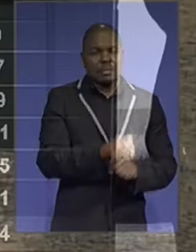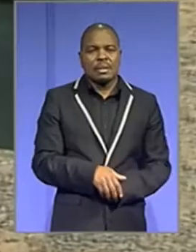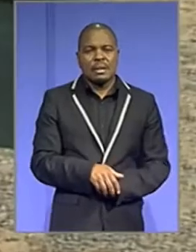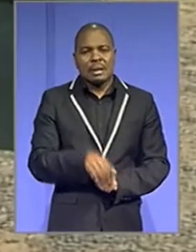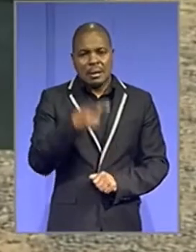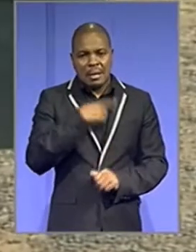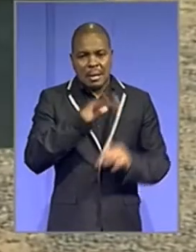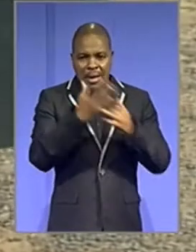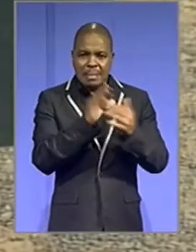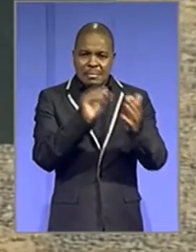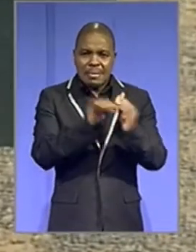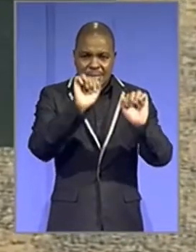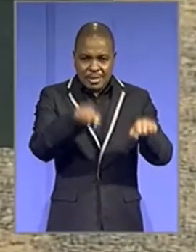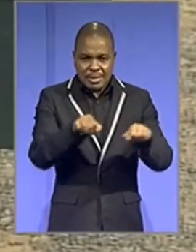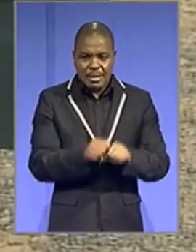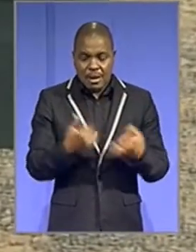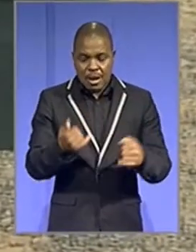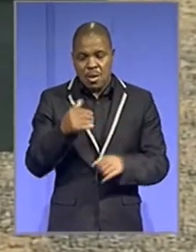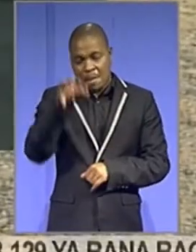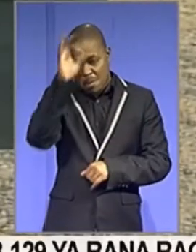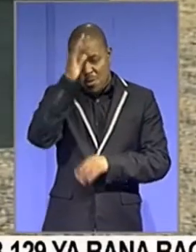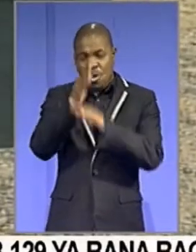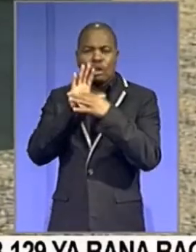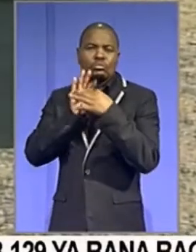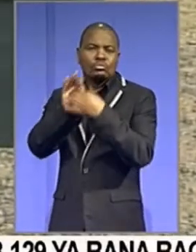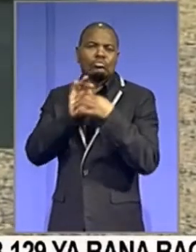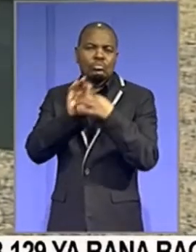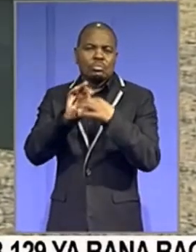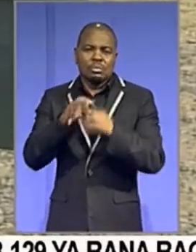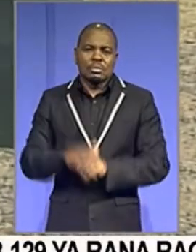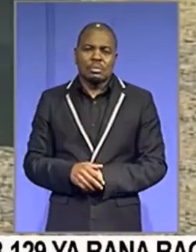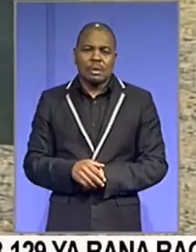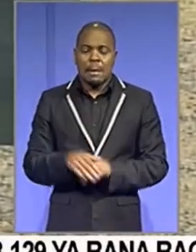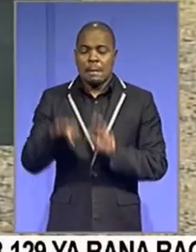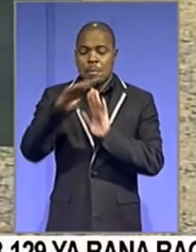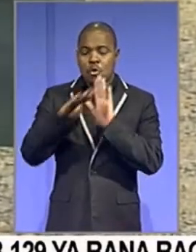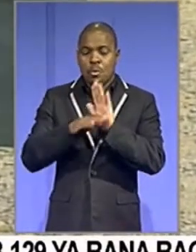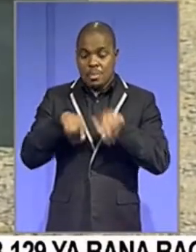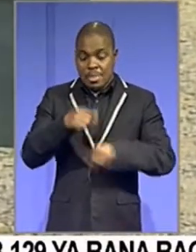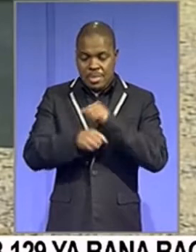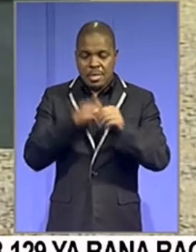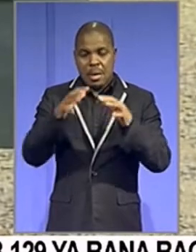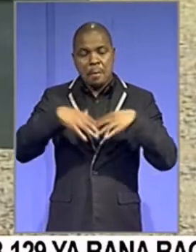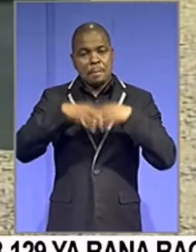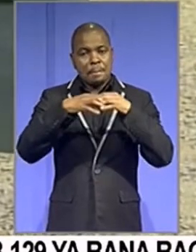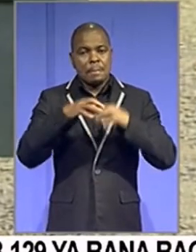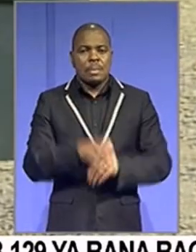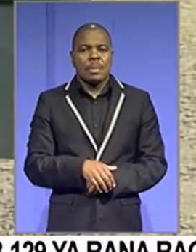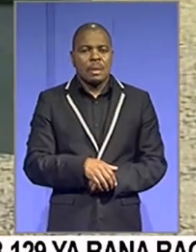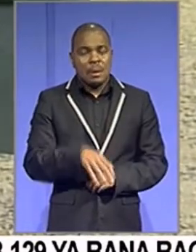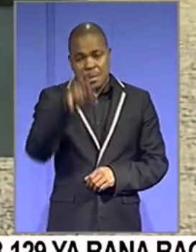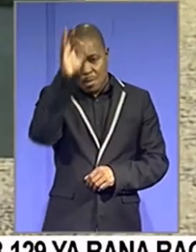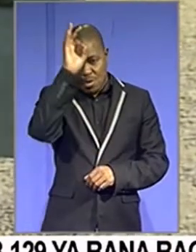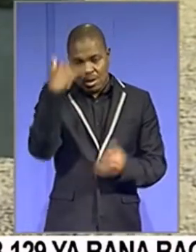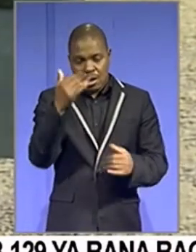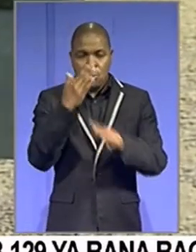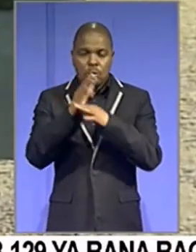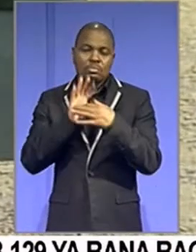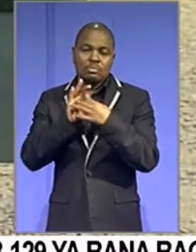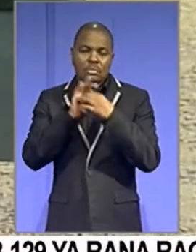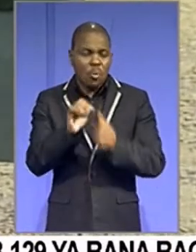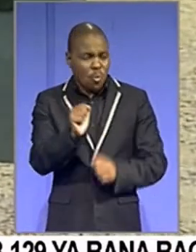re a e bula gona bane gore ba reka le ba sepodisa ka lenane o le sa ra le thoma mathomo a ngwaga re bereka le sepodisa gore ngwana